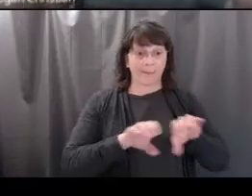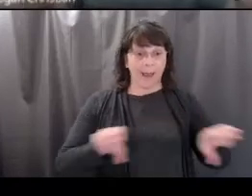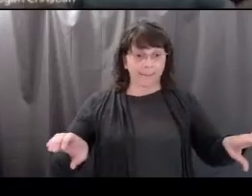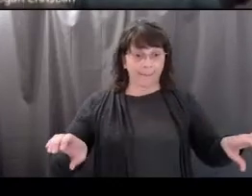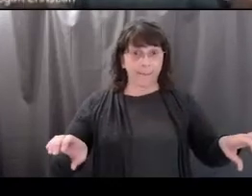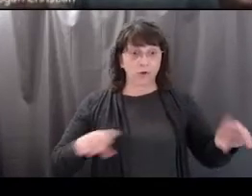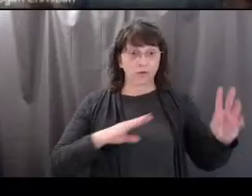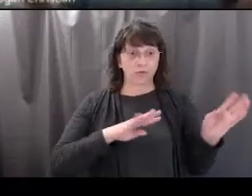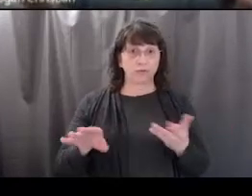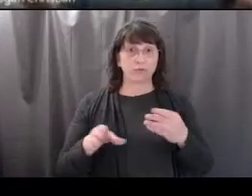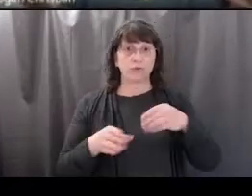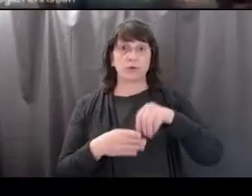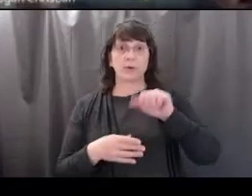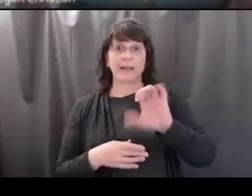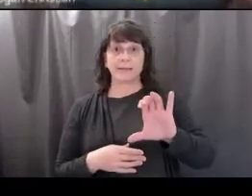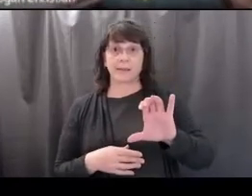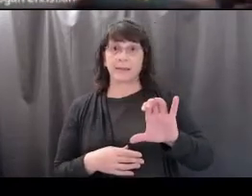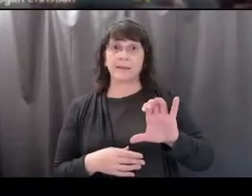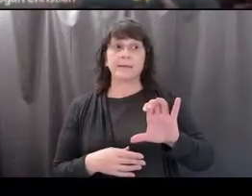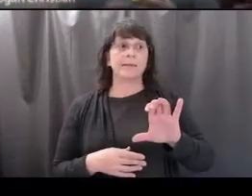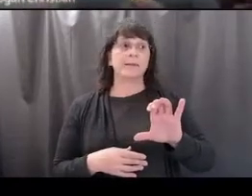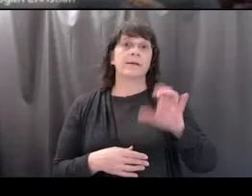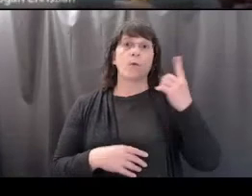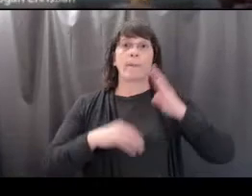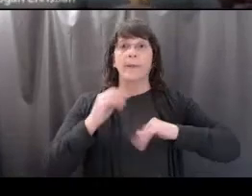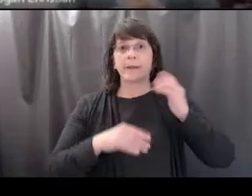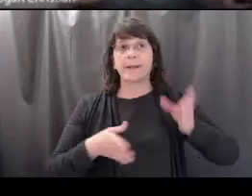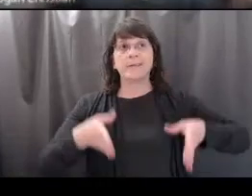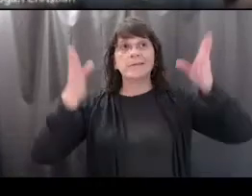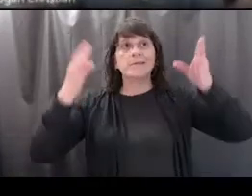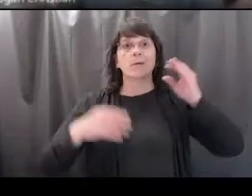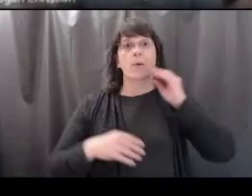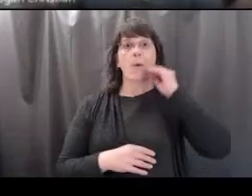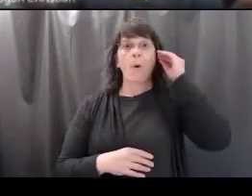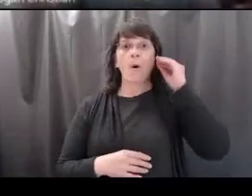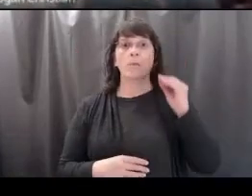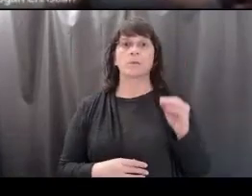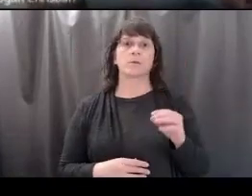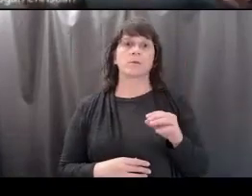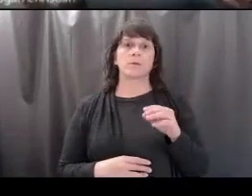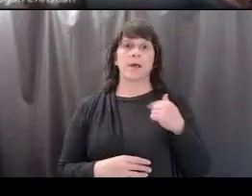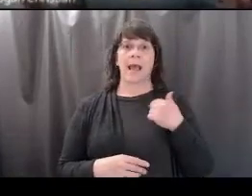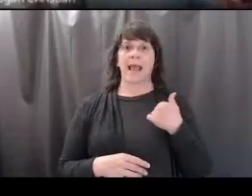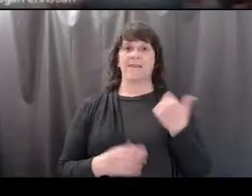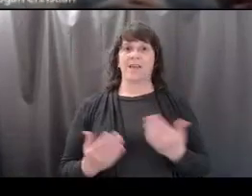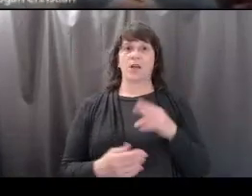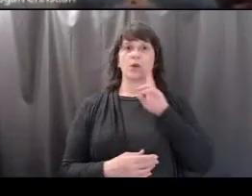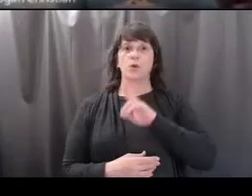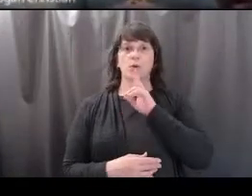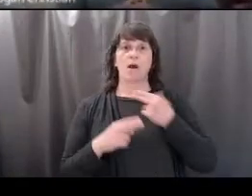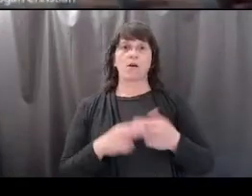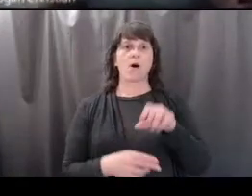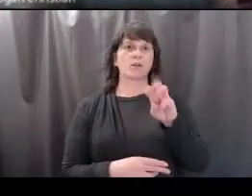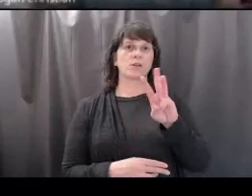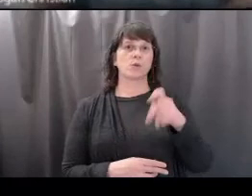to flow into our air conditioning units in buildings or homes, or swamp coolers, which is what I have here in Utah, where it's